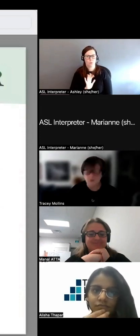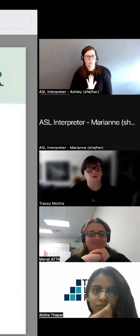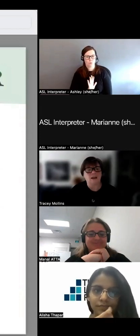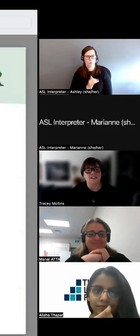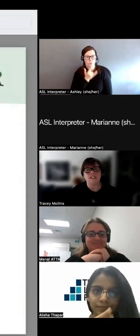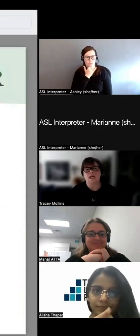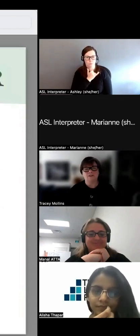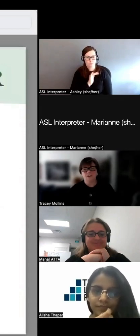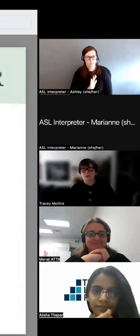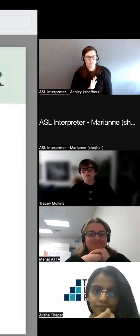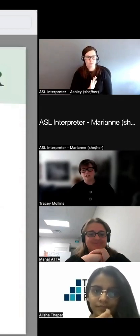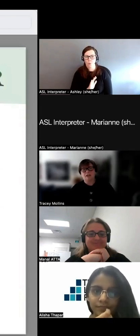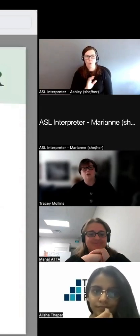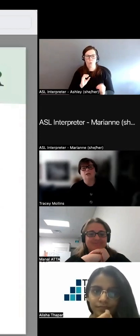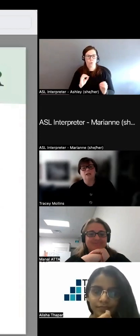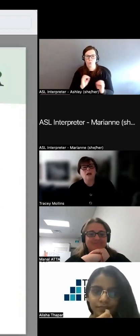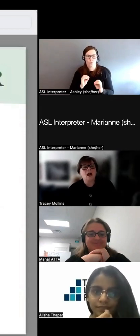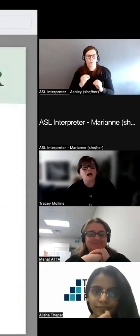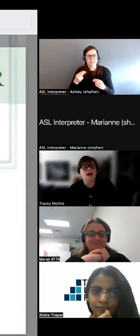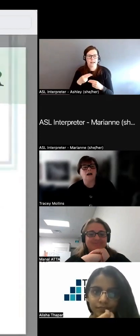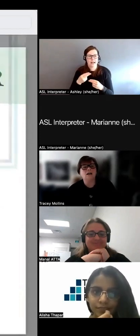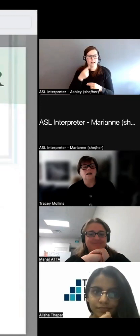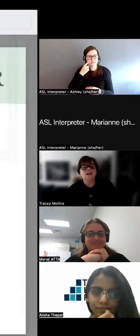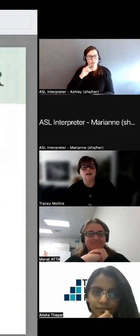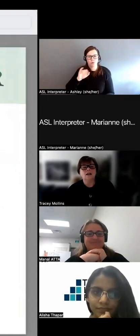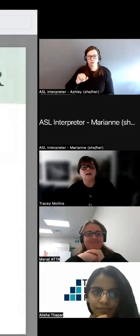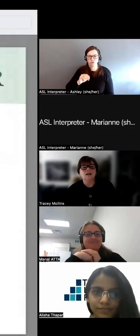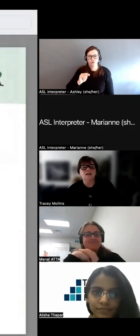I don't have a slide for Jennifer and Hale, but I